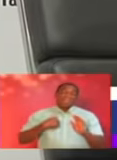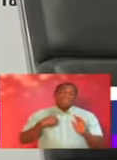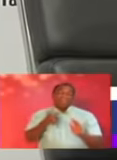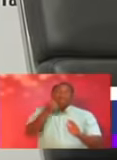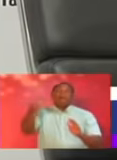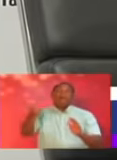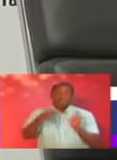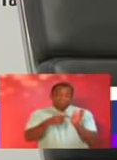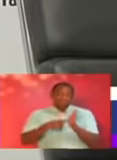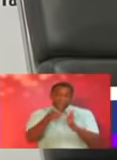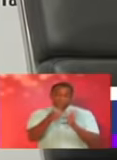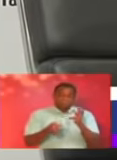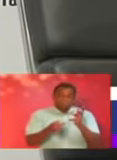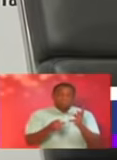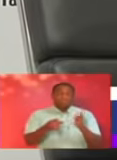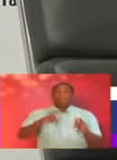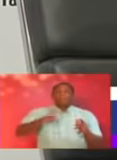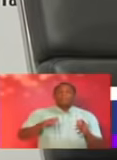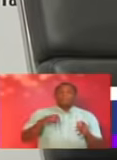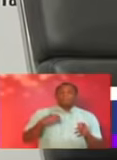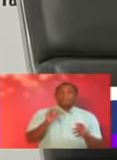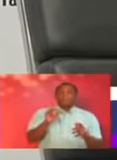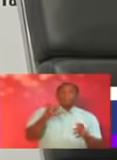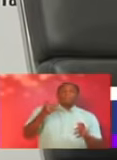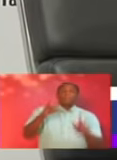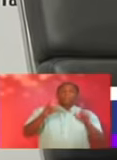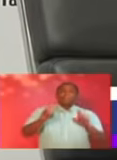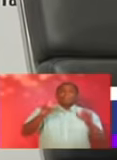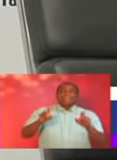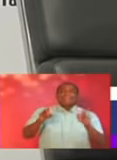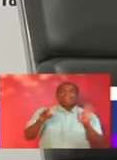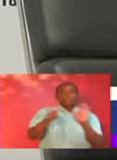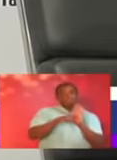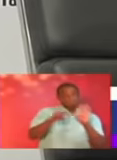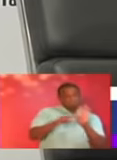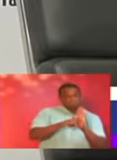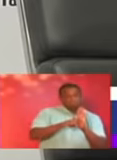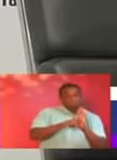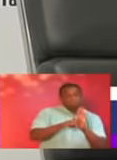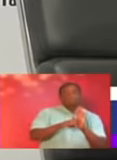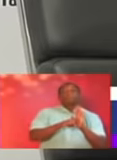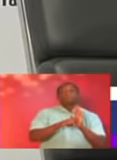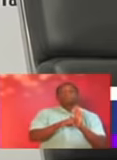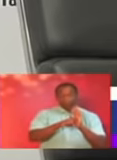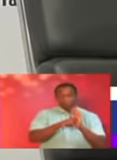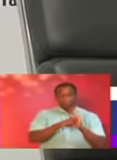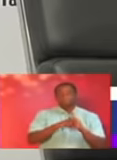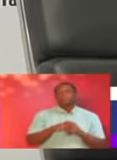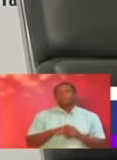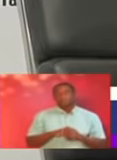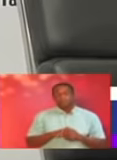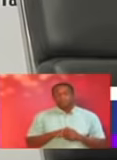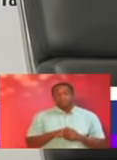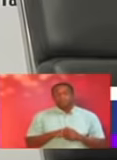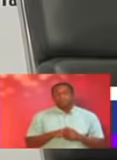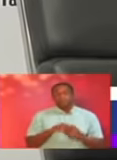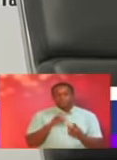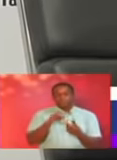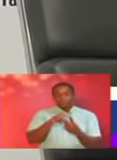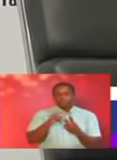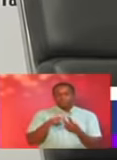for persons that we suspect a variant of concern. So that's the only variation to the clinical criteria, and those are the two tracks that you follow if you have